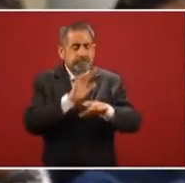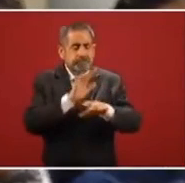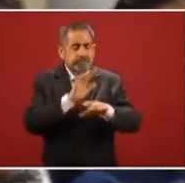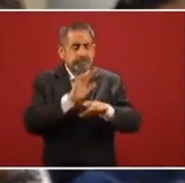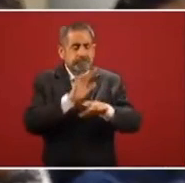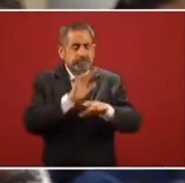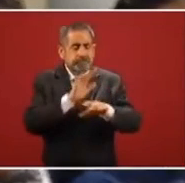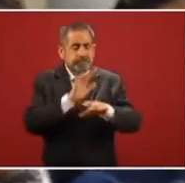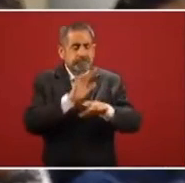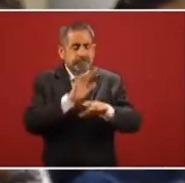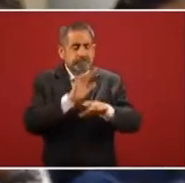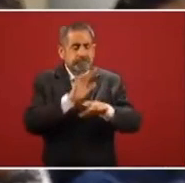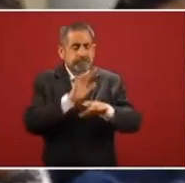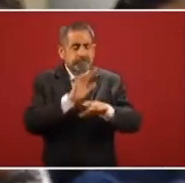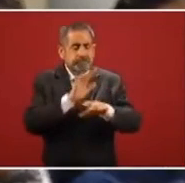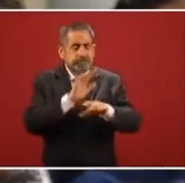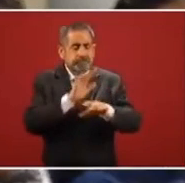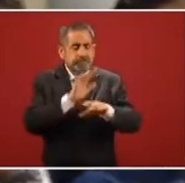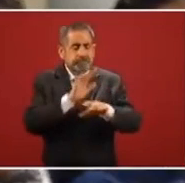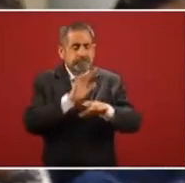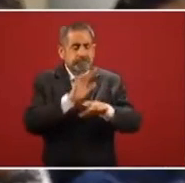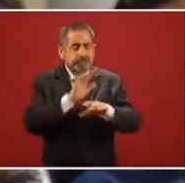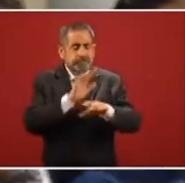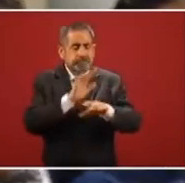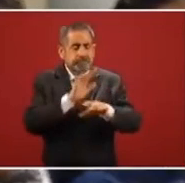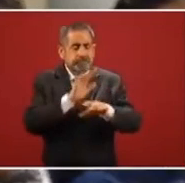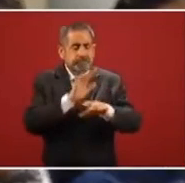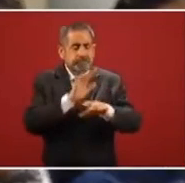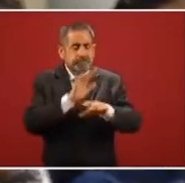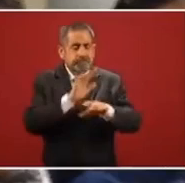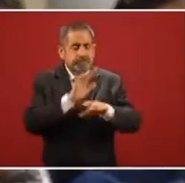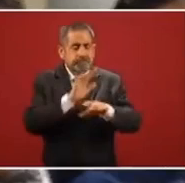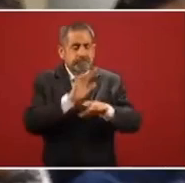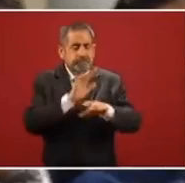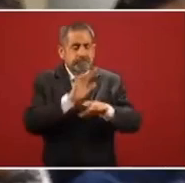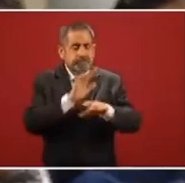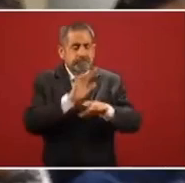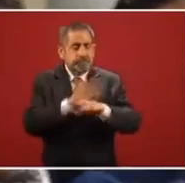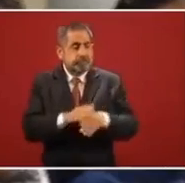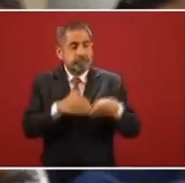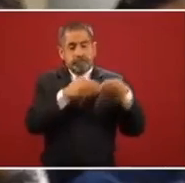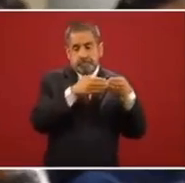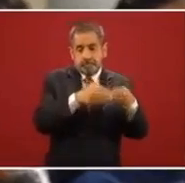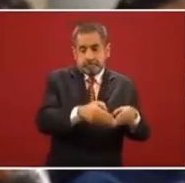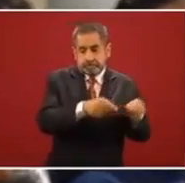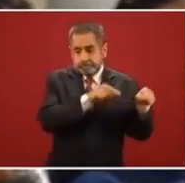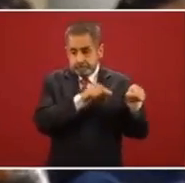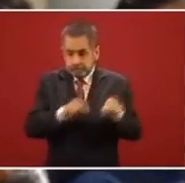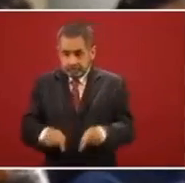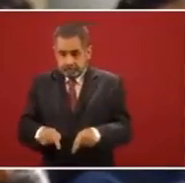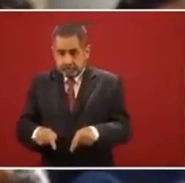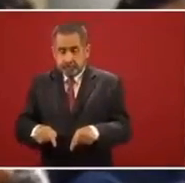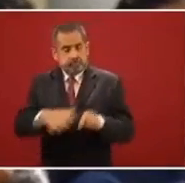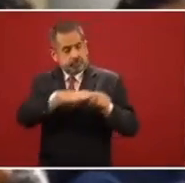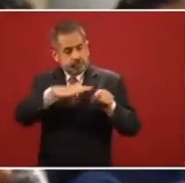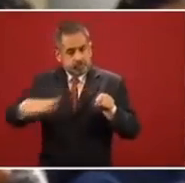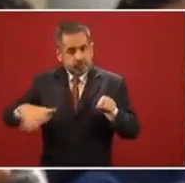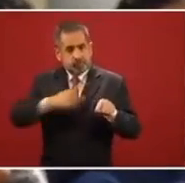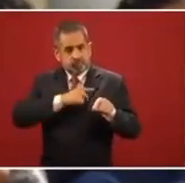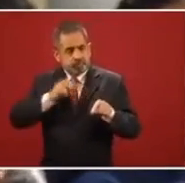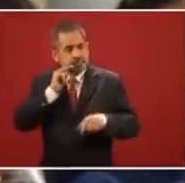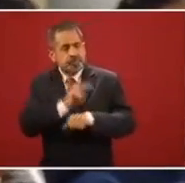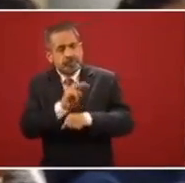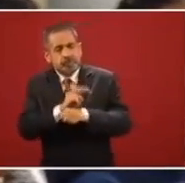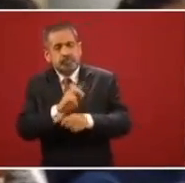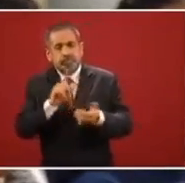do observe certain things as a measure for all the boats that entered A los puertos mexicanos. to the Bueno, en este